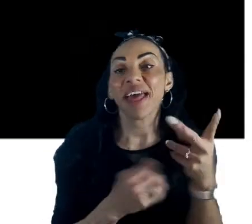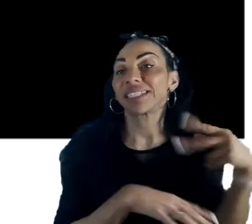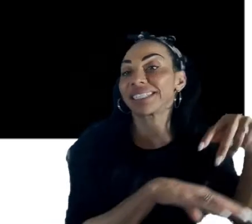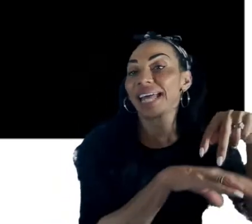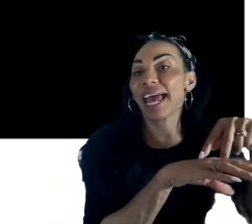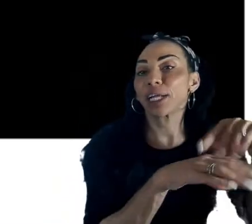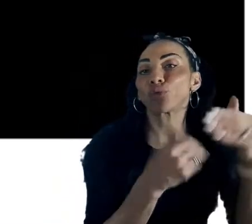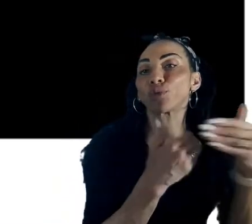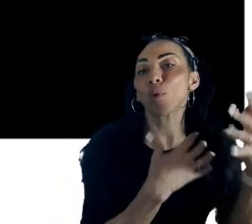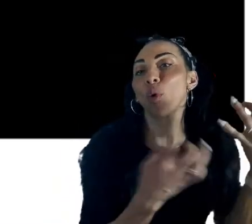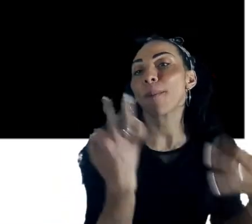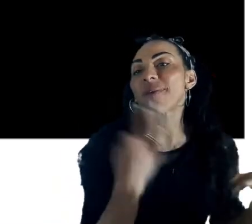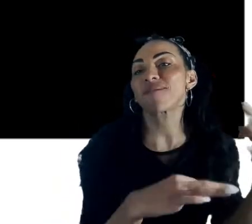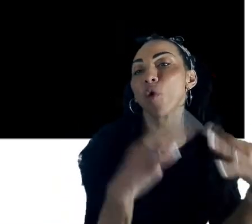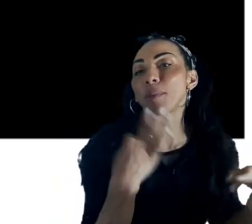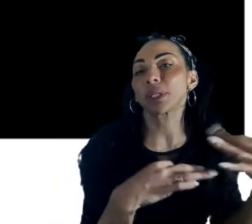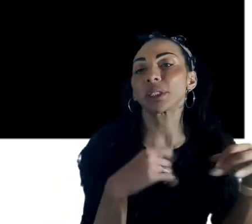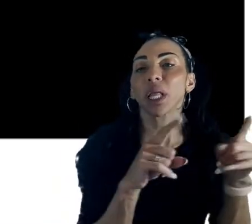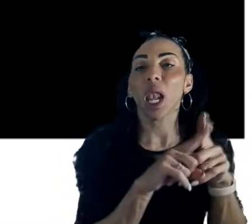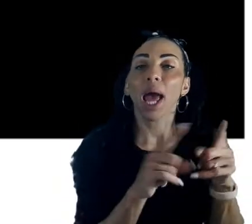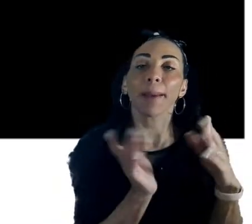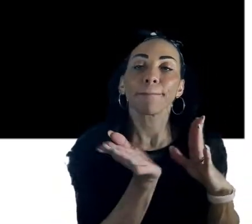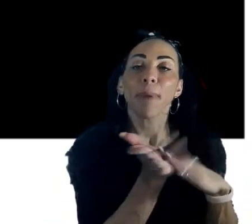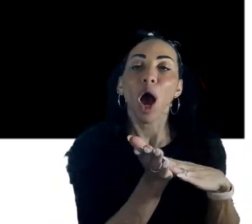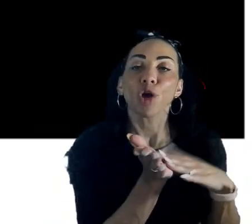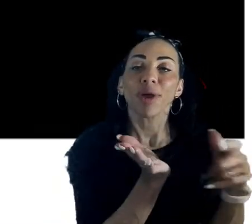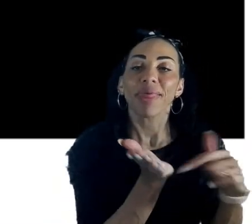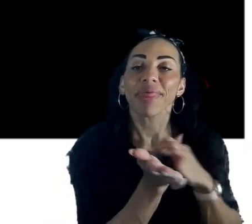Margaret Thatcher, that kind of thing, as you do.